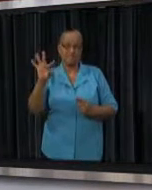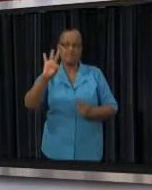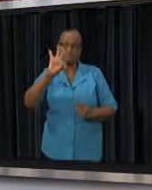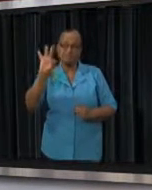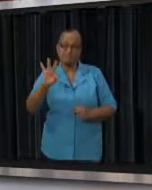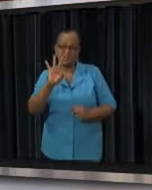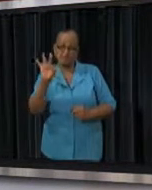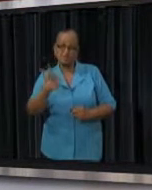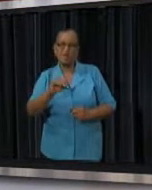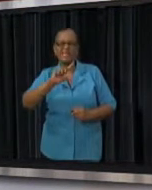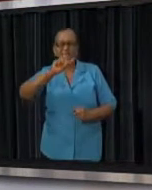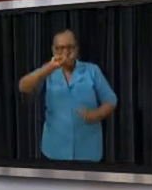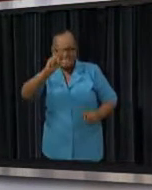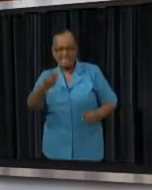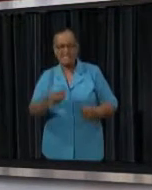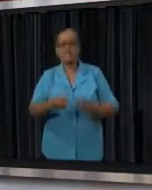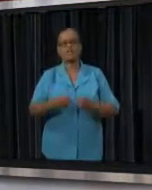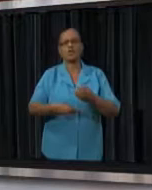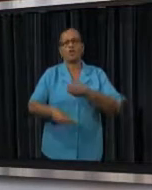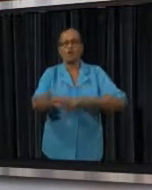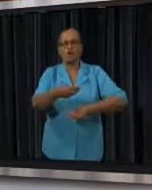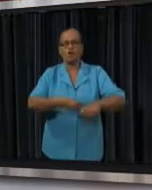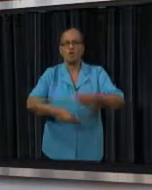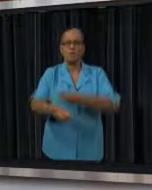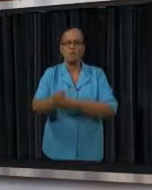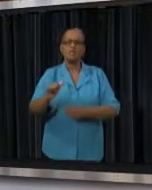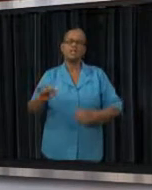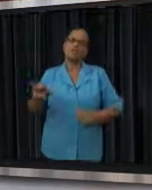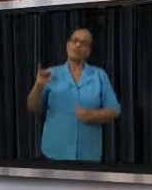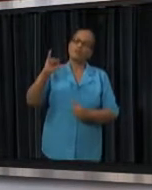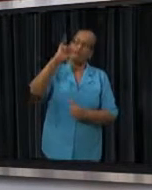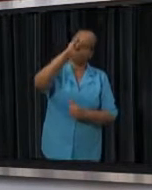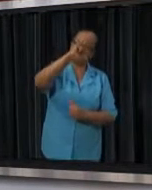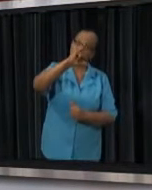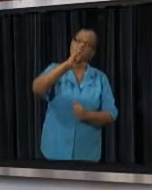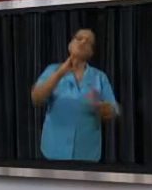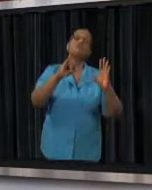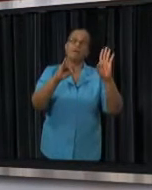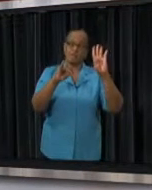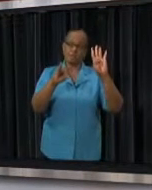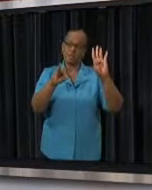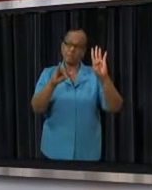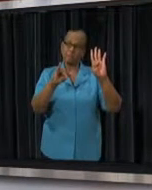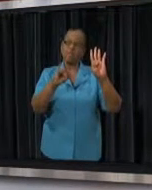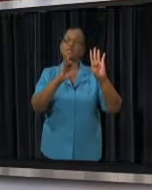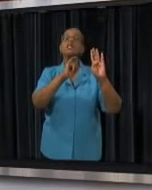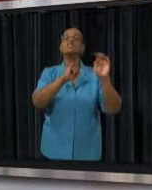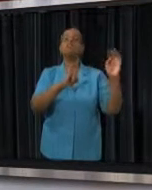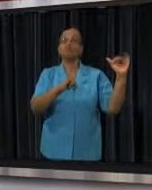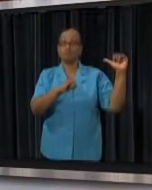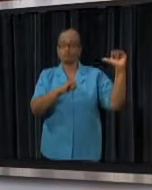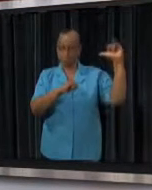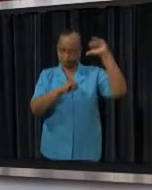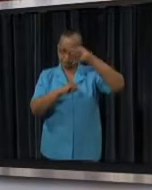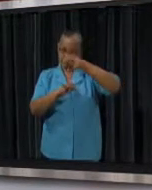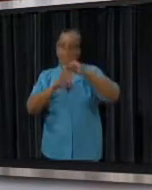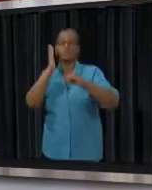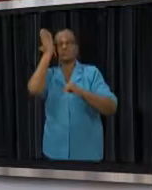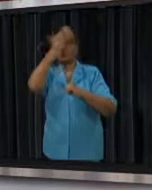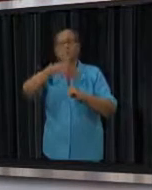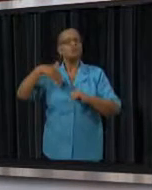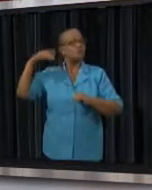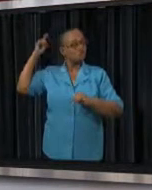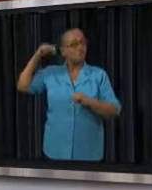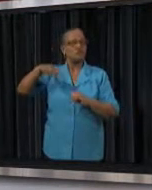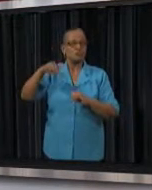Caribbean. On Friday, February 19th, Fly Always had its first commercial flight from Barbados